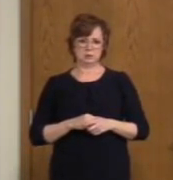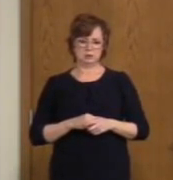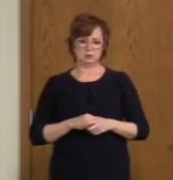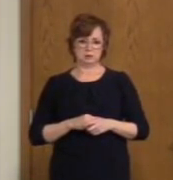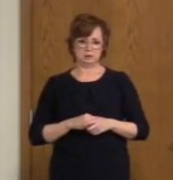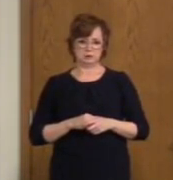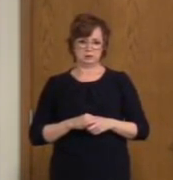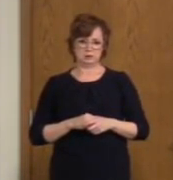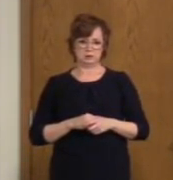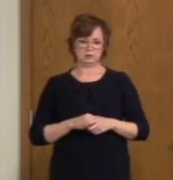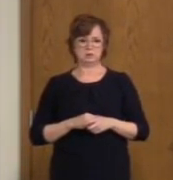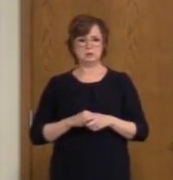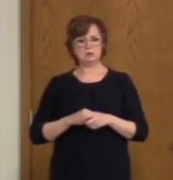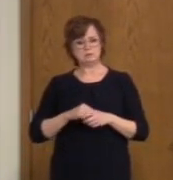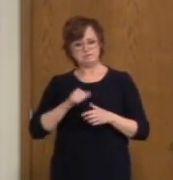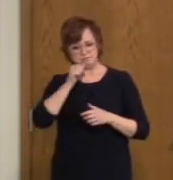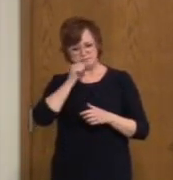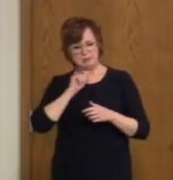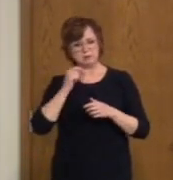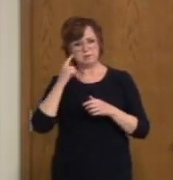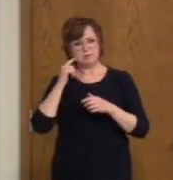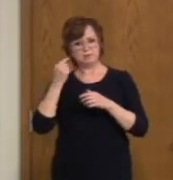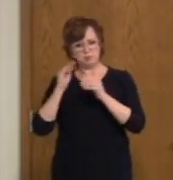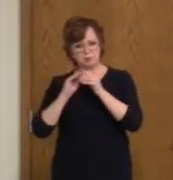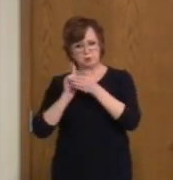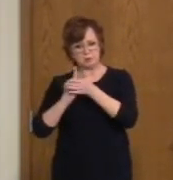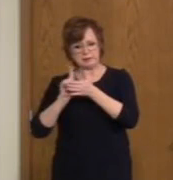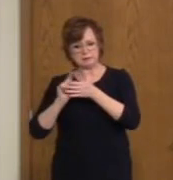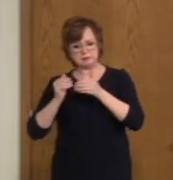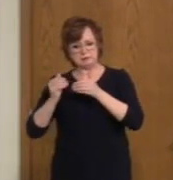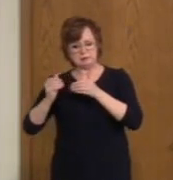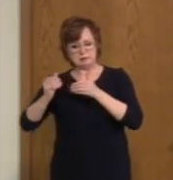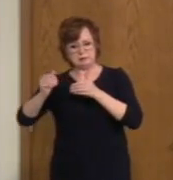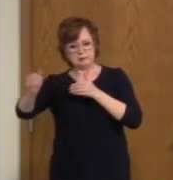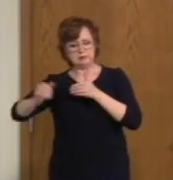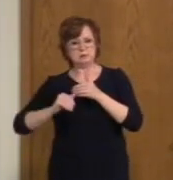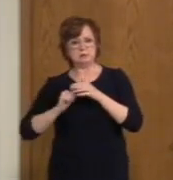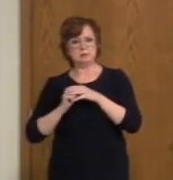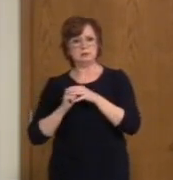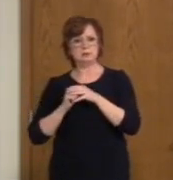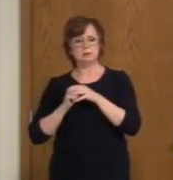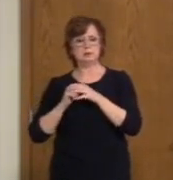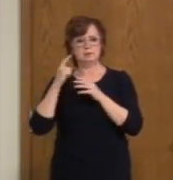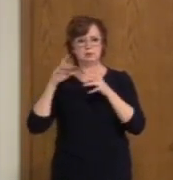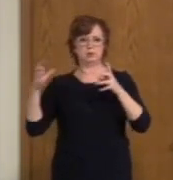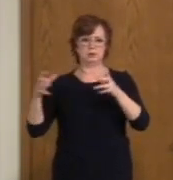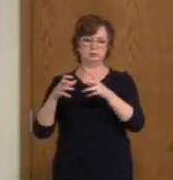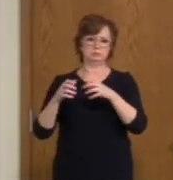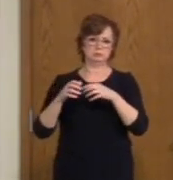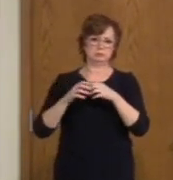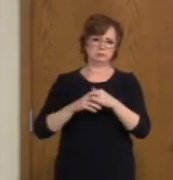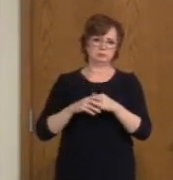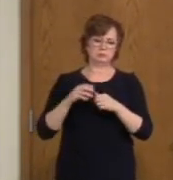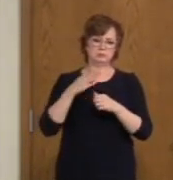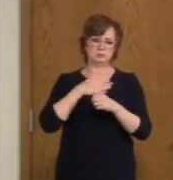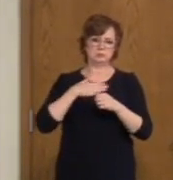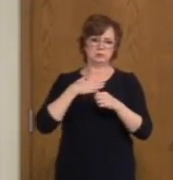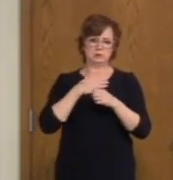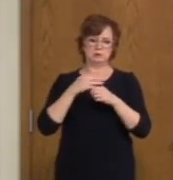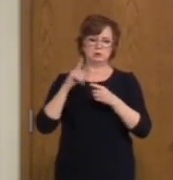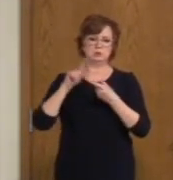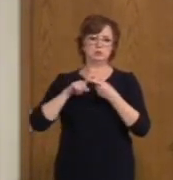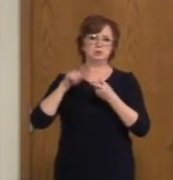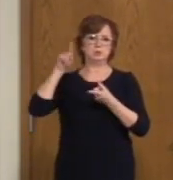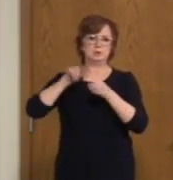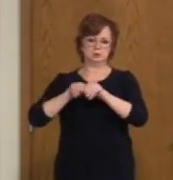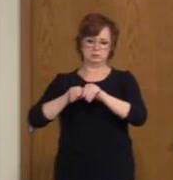weekend. We just have a few weeks to go, and we're going to be through this. Let's not have a bunch of spread of this variant just in